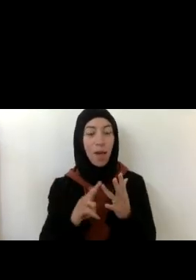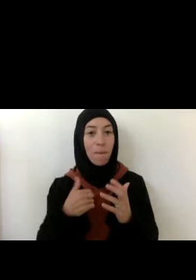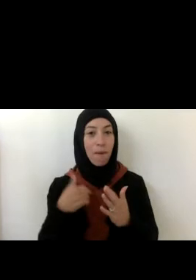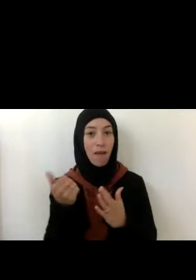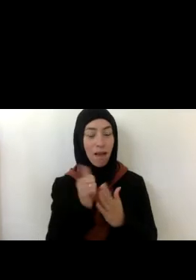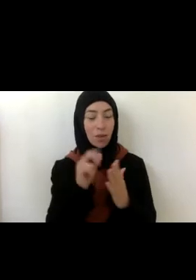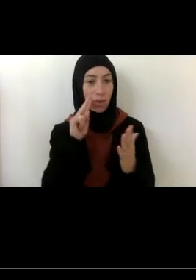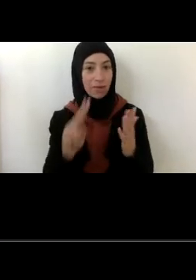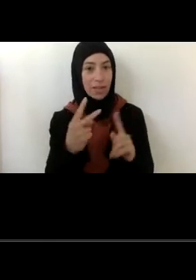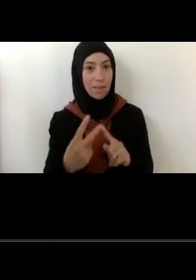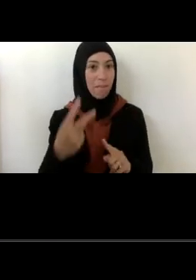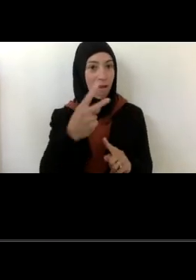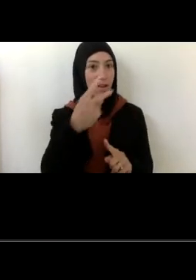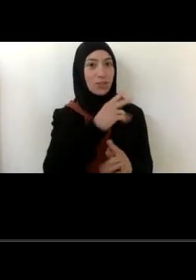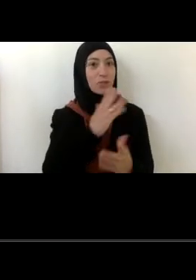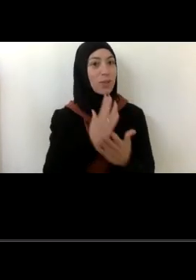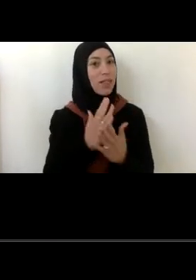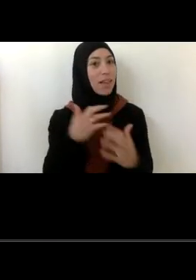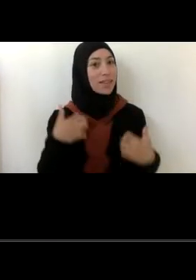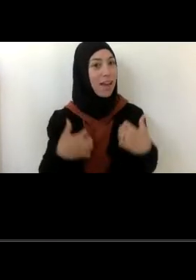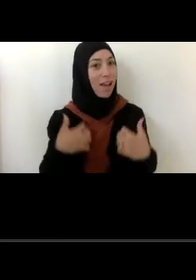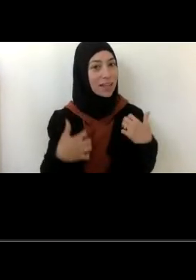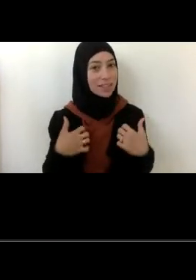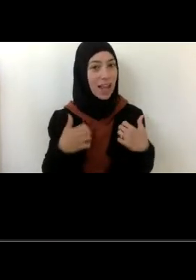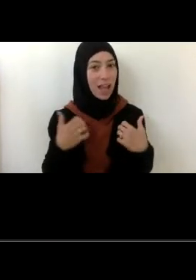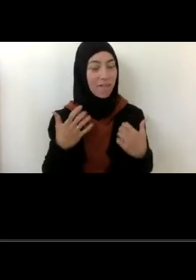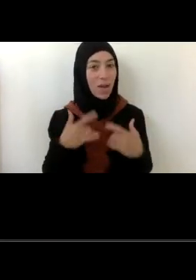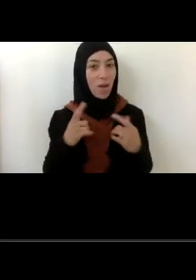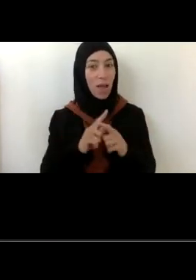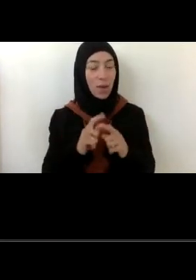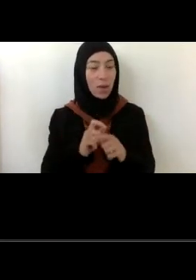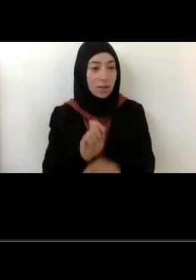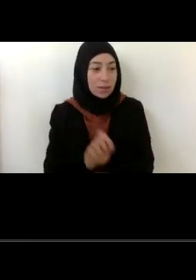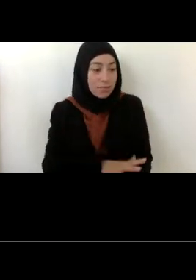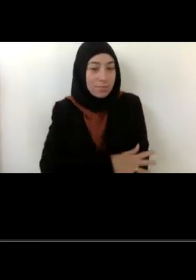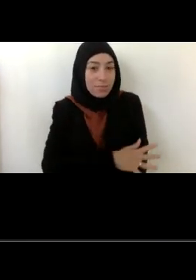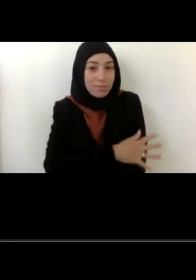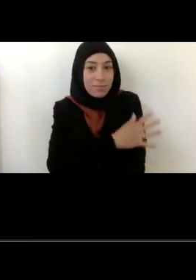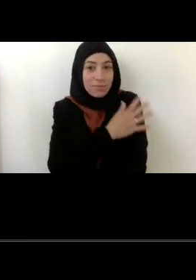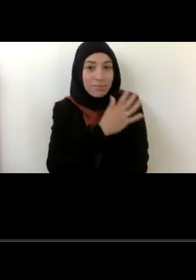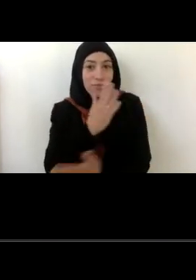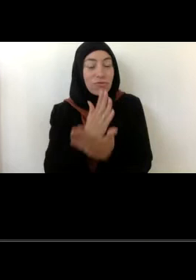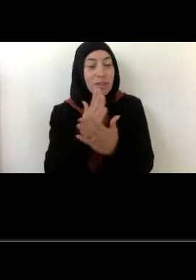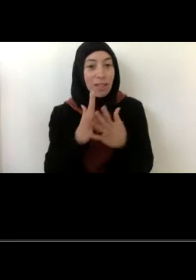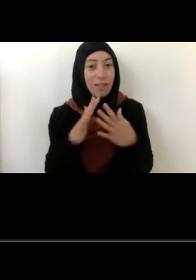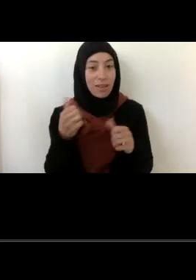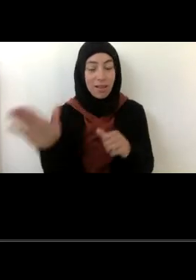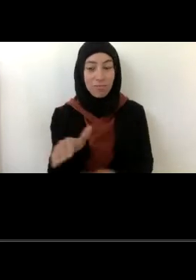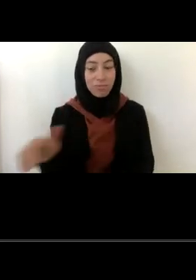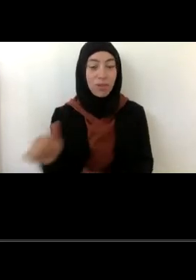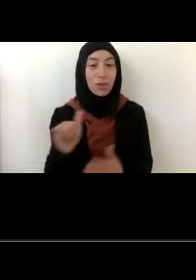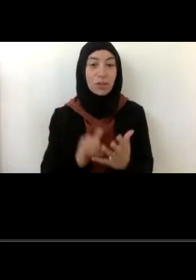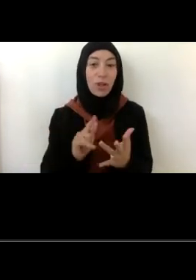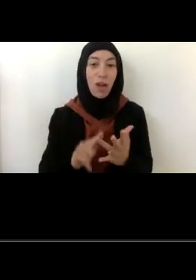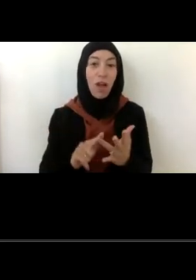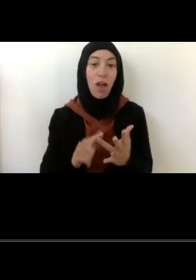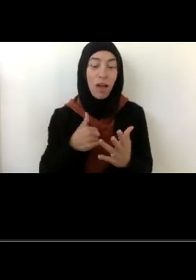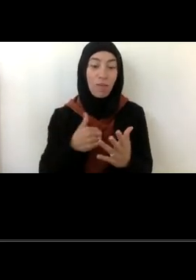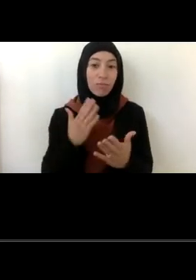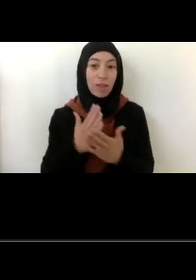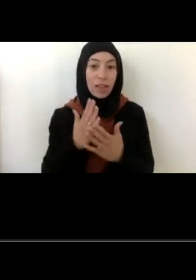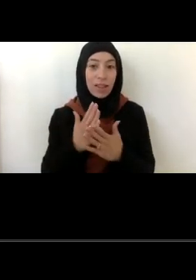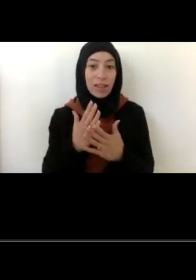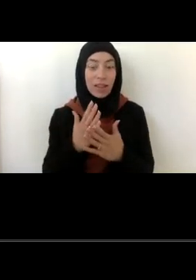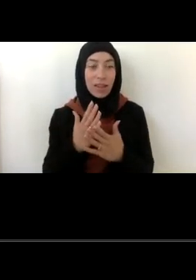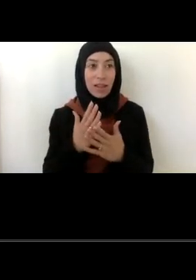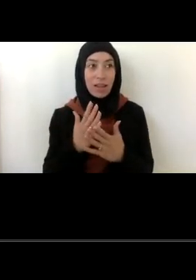is really exciting and inspiring. It's bold, it's truly excellent, and a